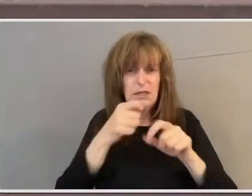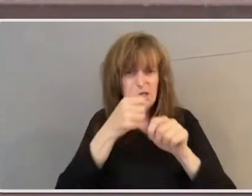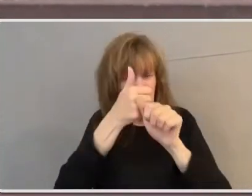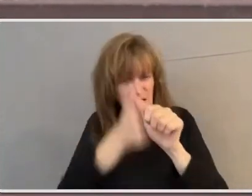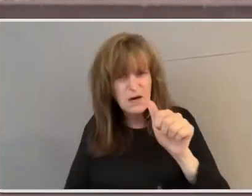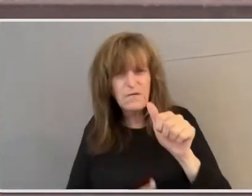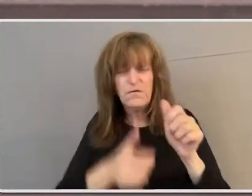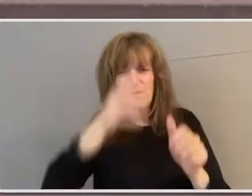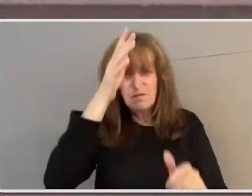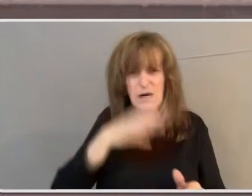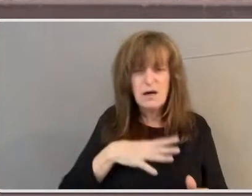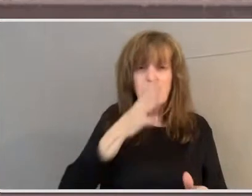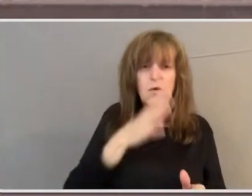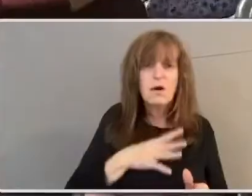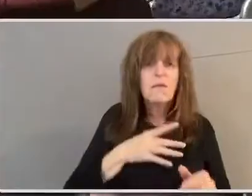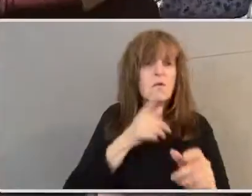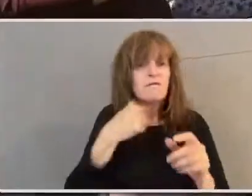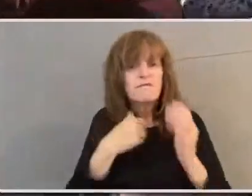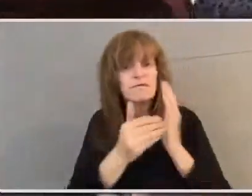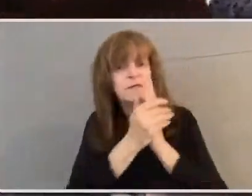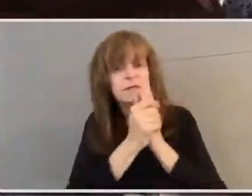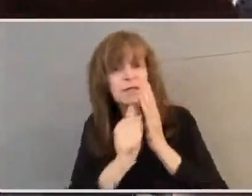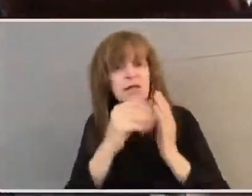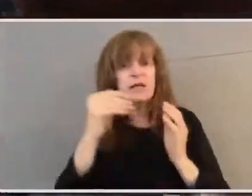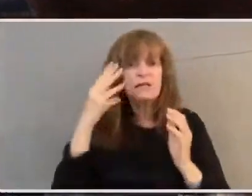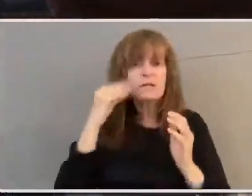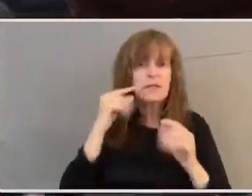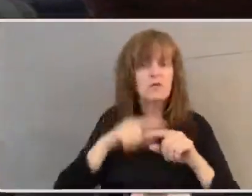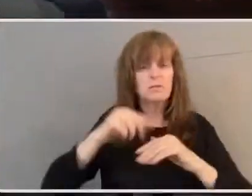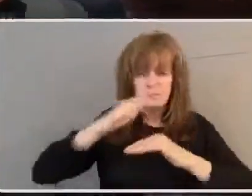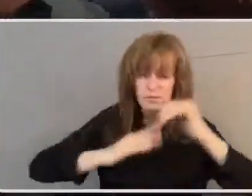help build Ontario, to help build